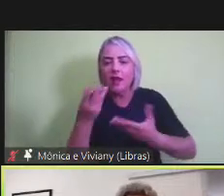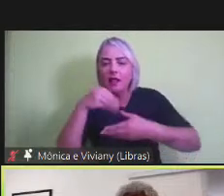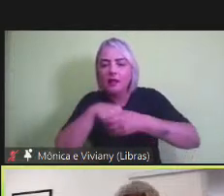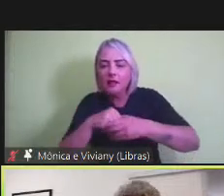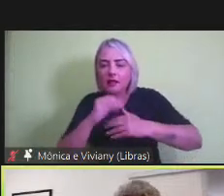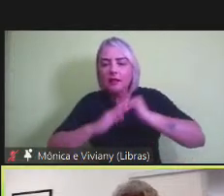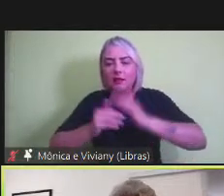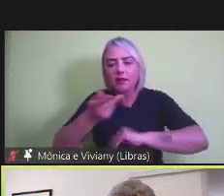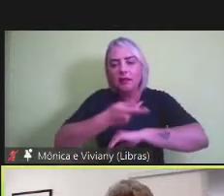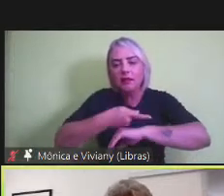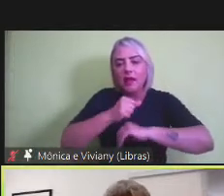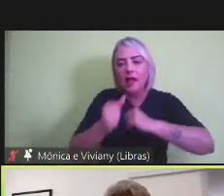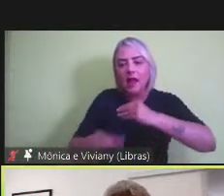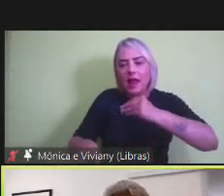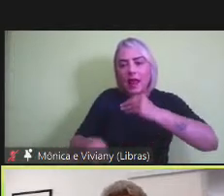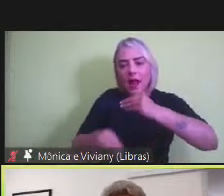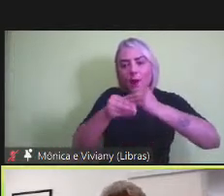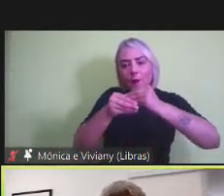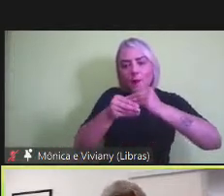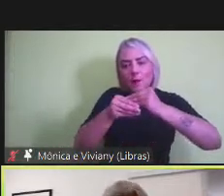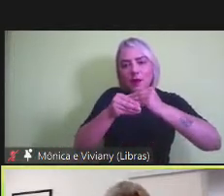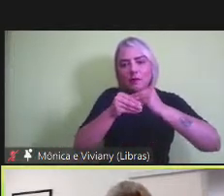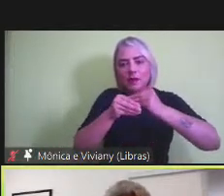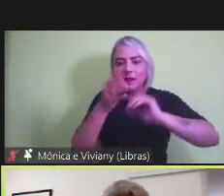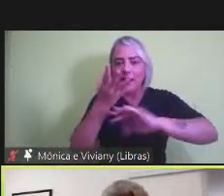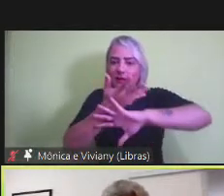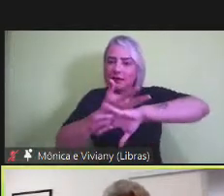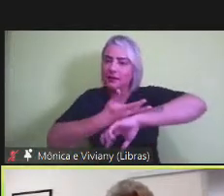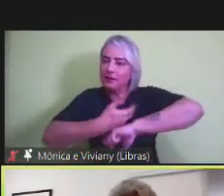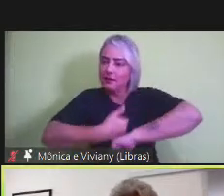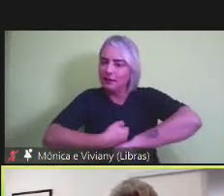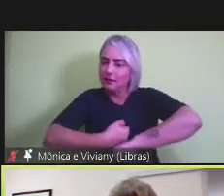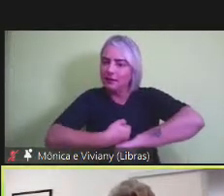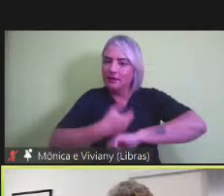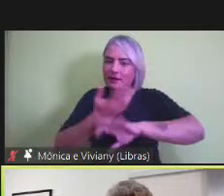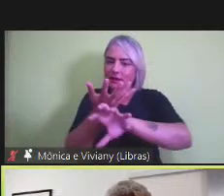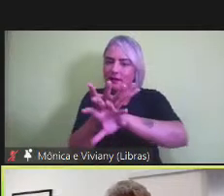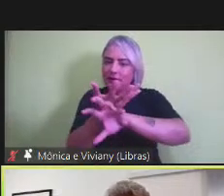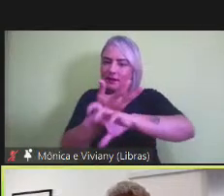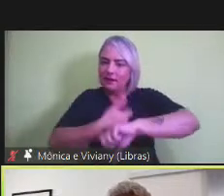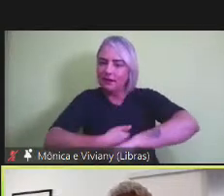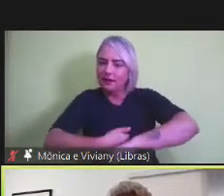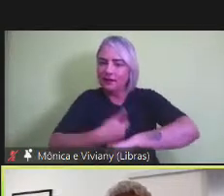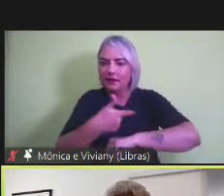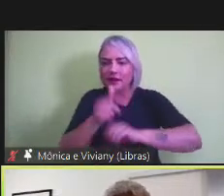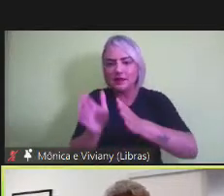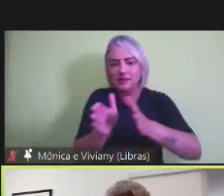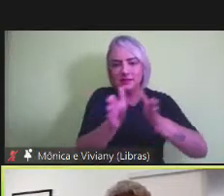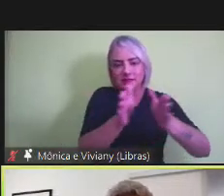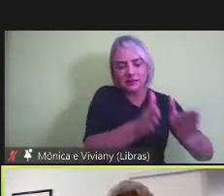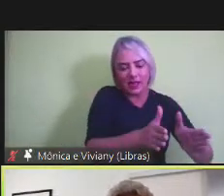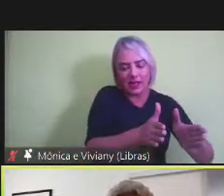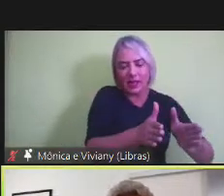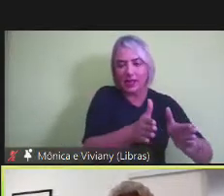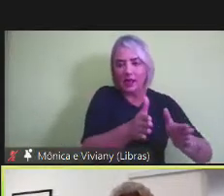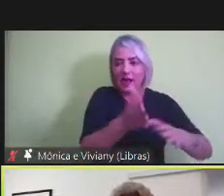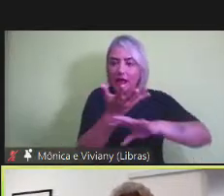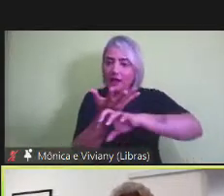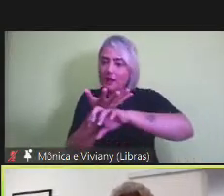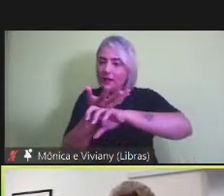about interprofessionality, it is complementary to the interdisciplinarity. It's not that this is something that is leaving,